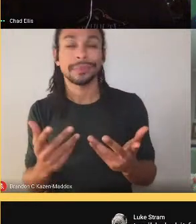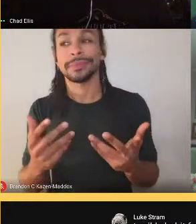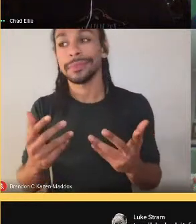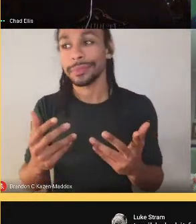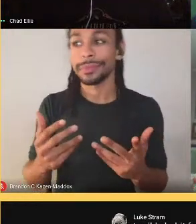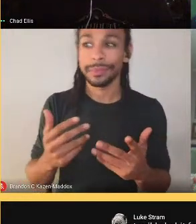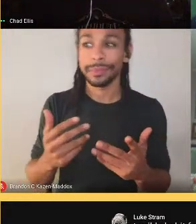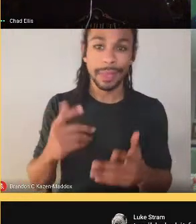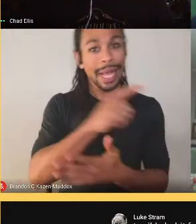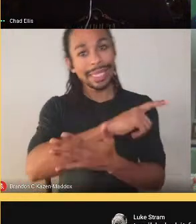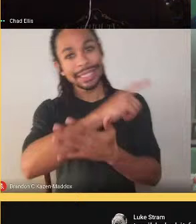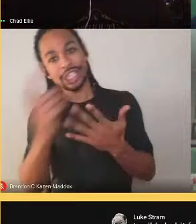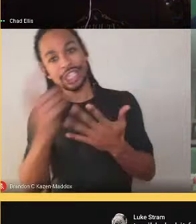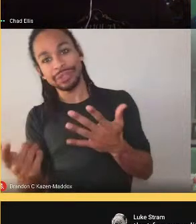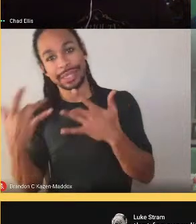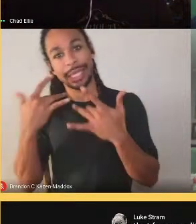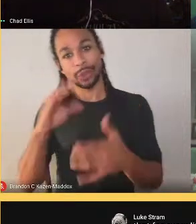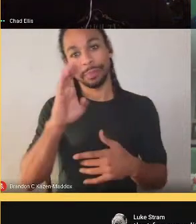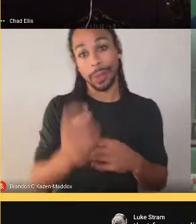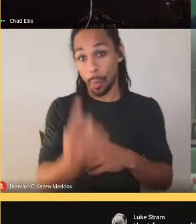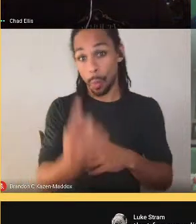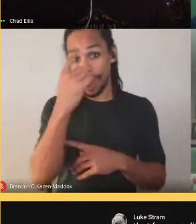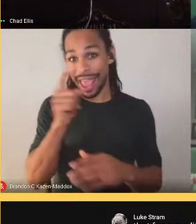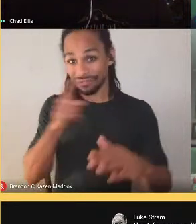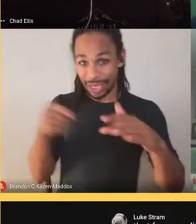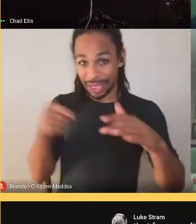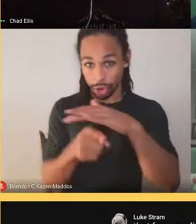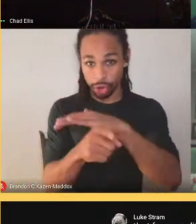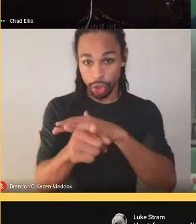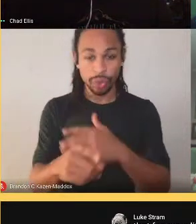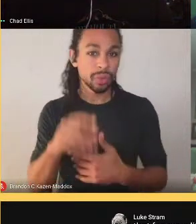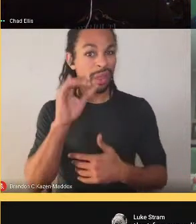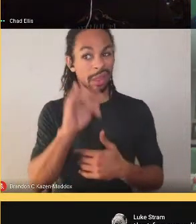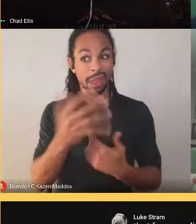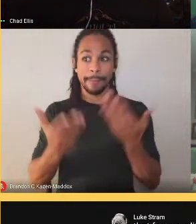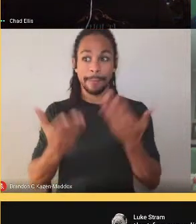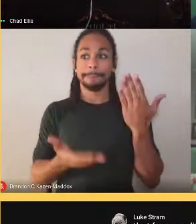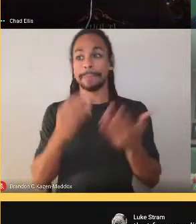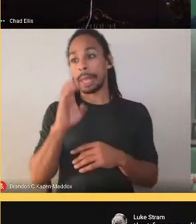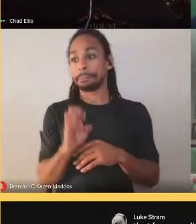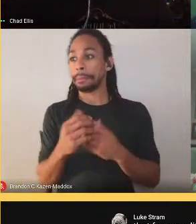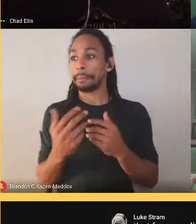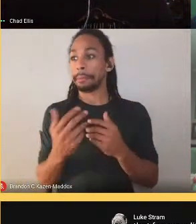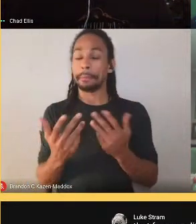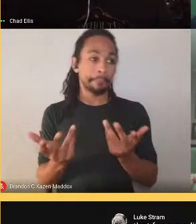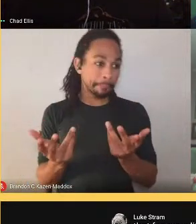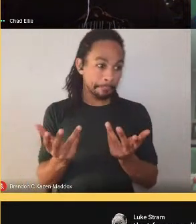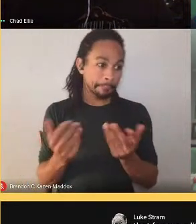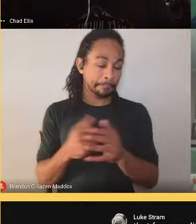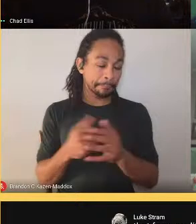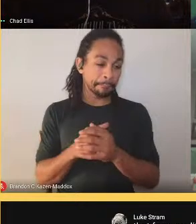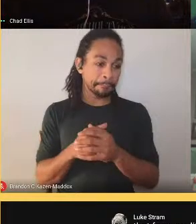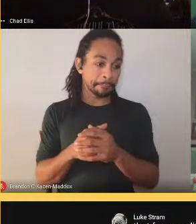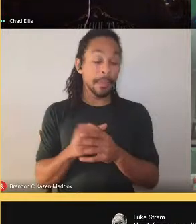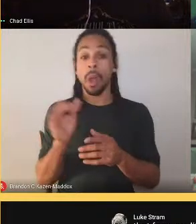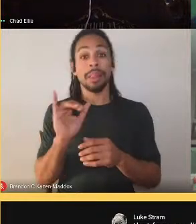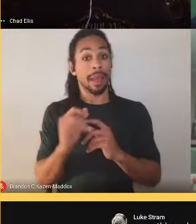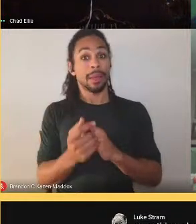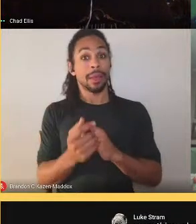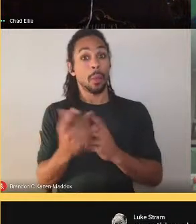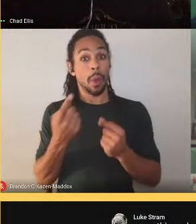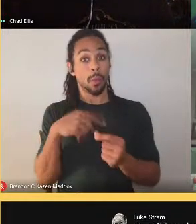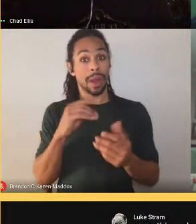So, you know, that may run either like our the one that we have to be series three is